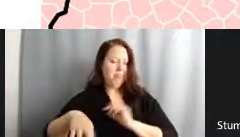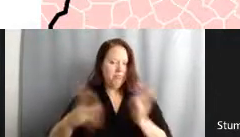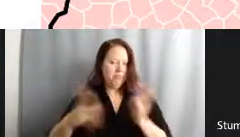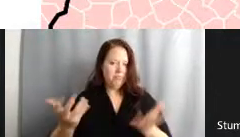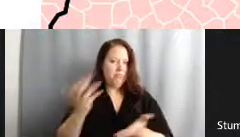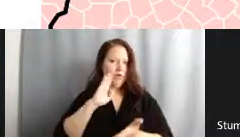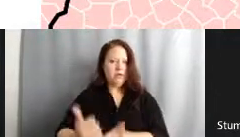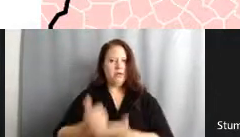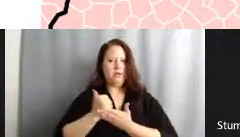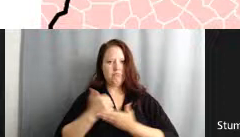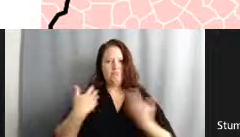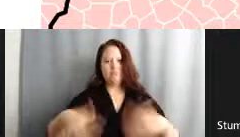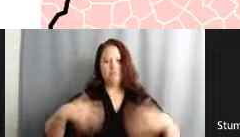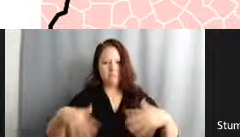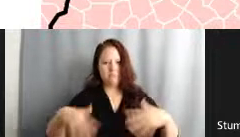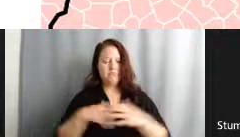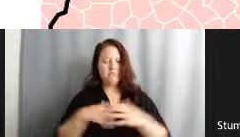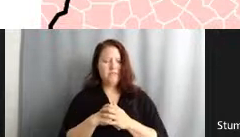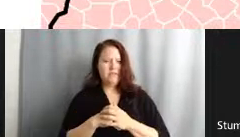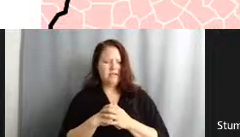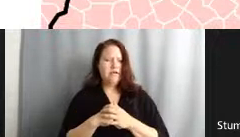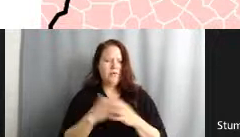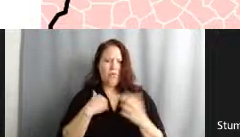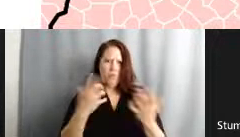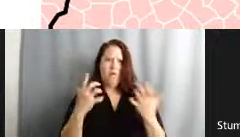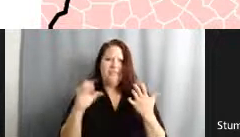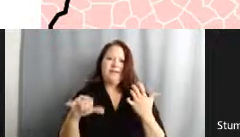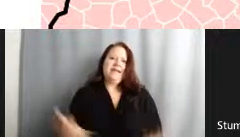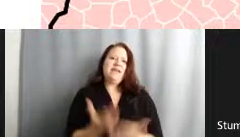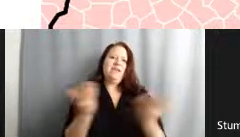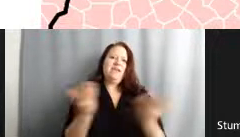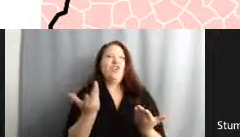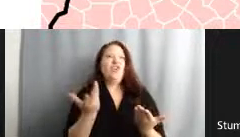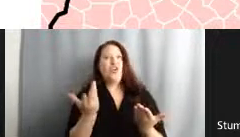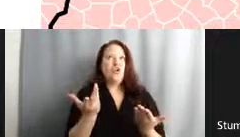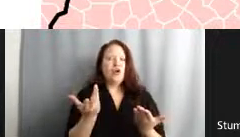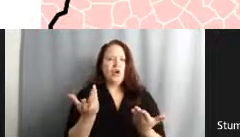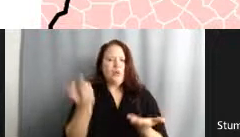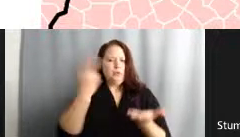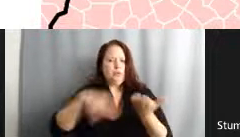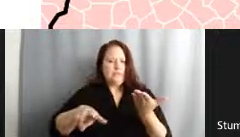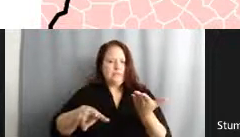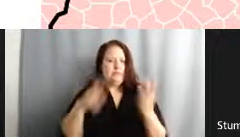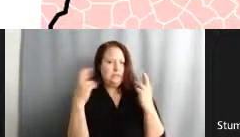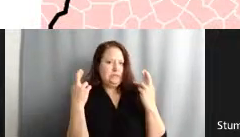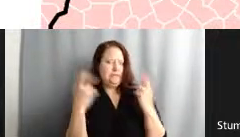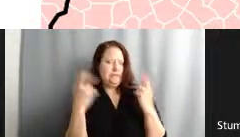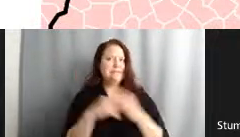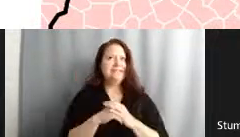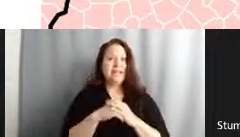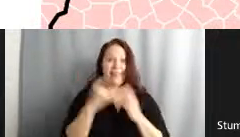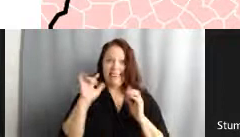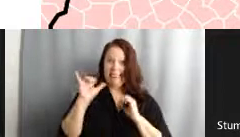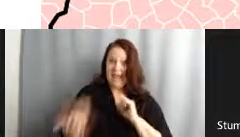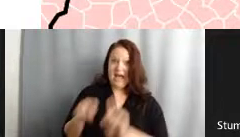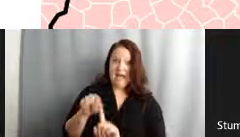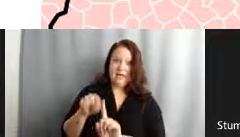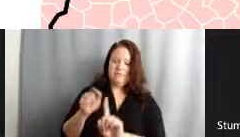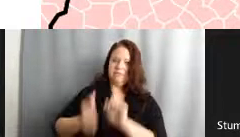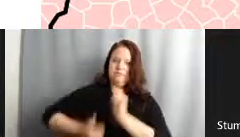helpful. And we hope to have that here in about 2 weeks. What that allows us to do, one of the really